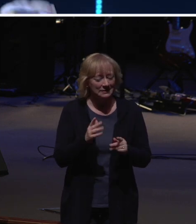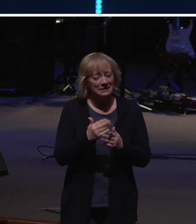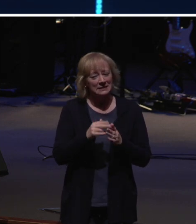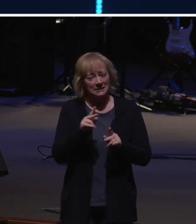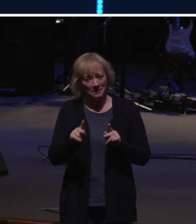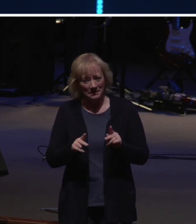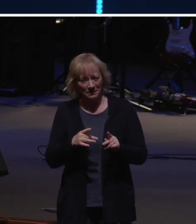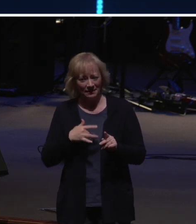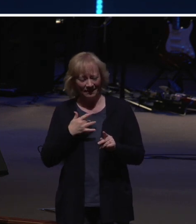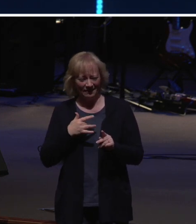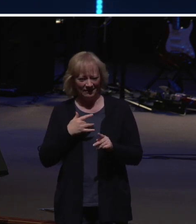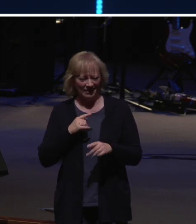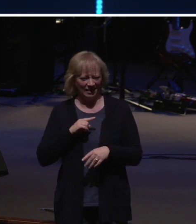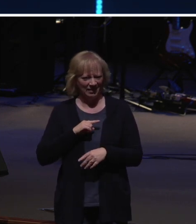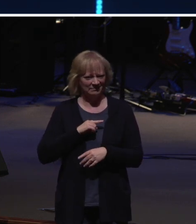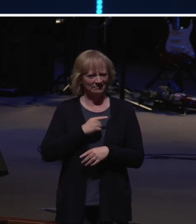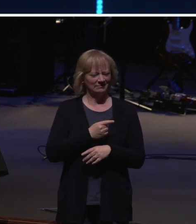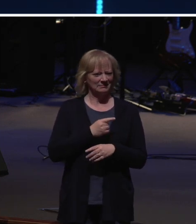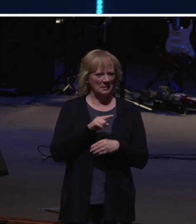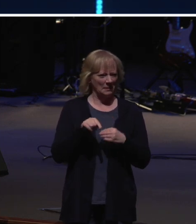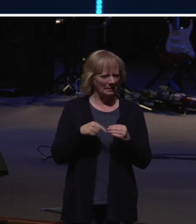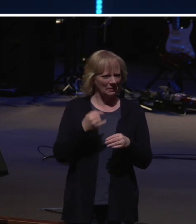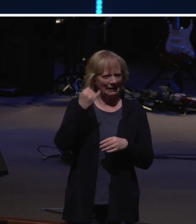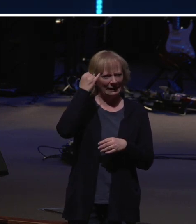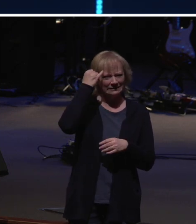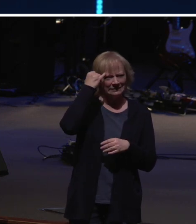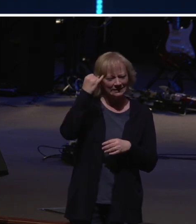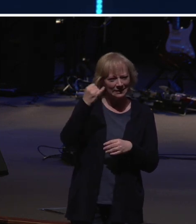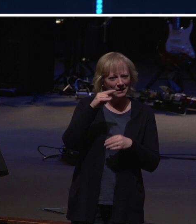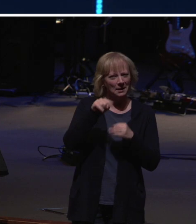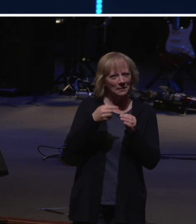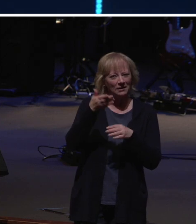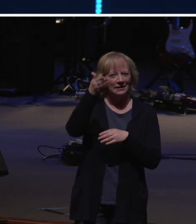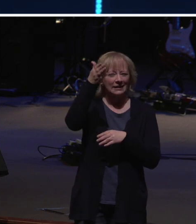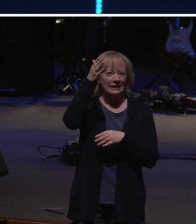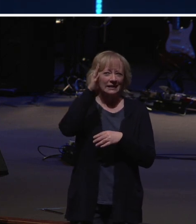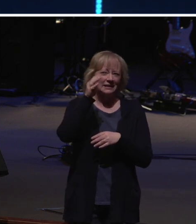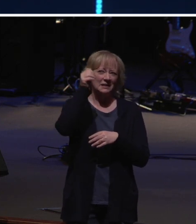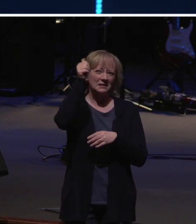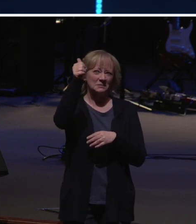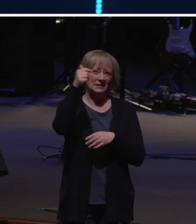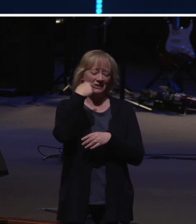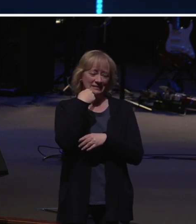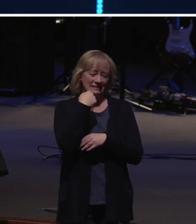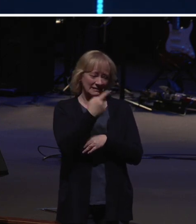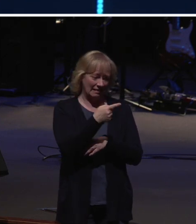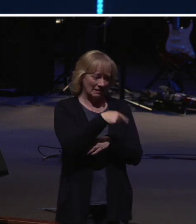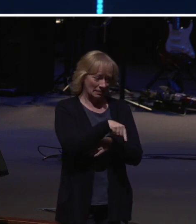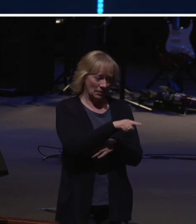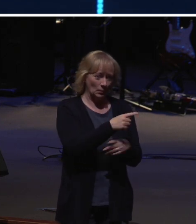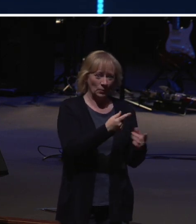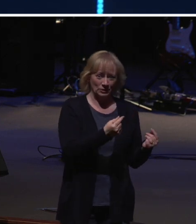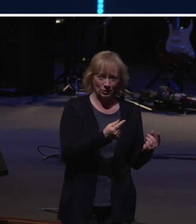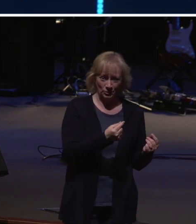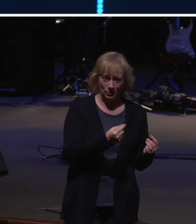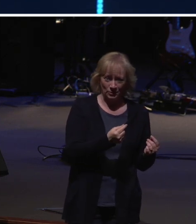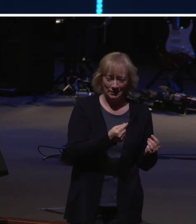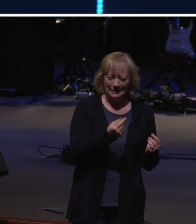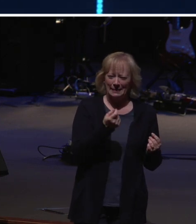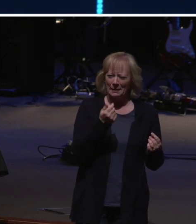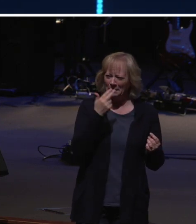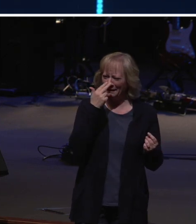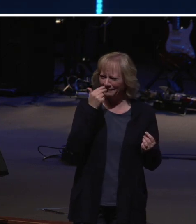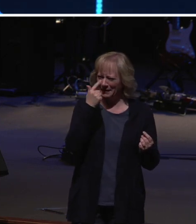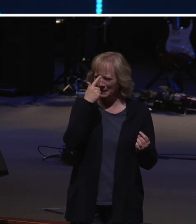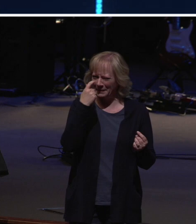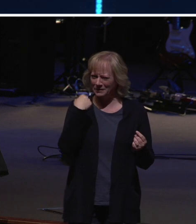Some people chafe at the idea of God telling them what to do. Which is a little funny because we